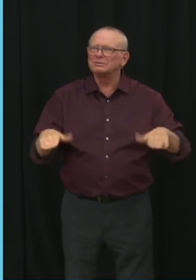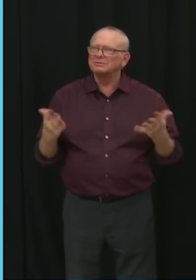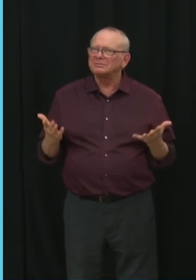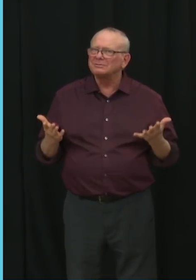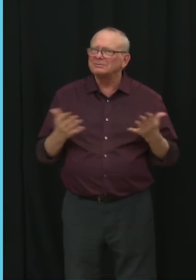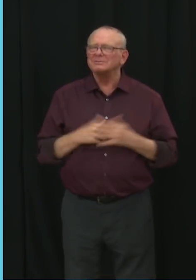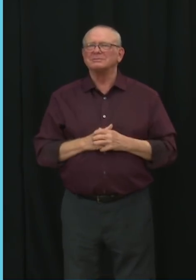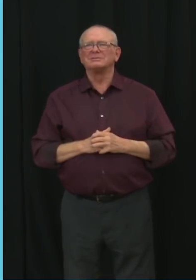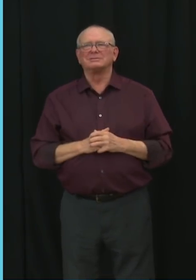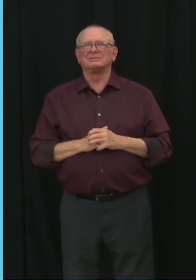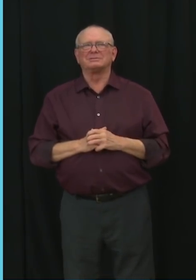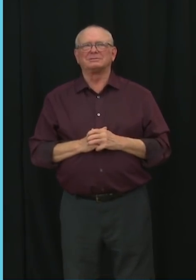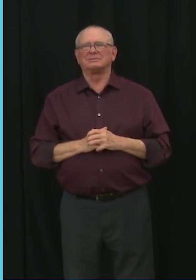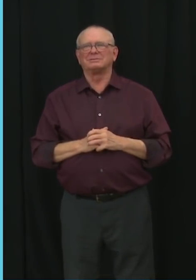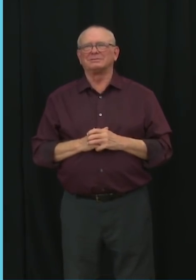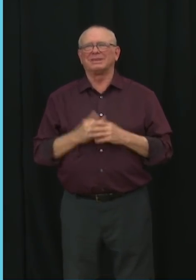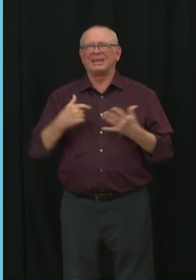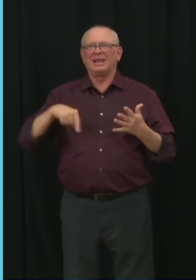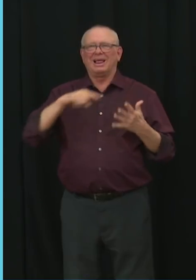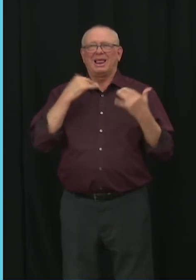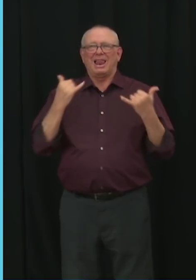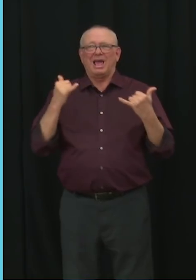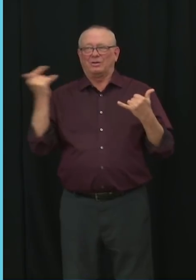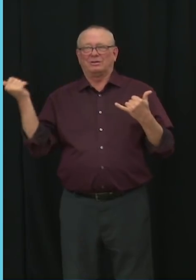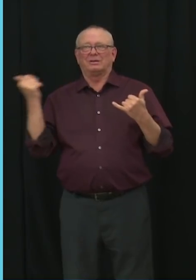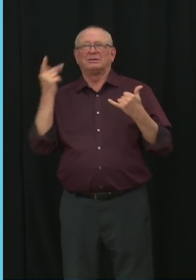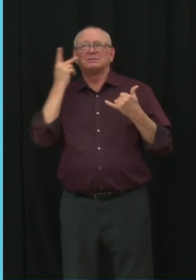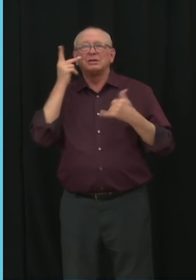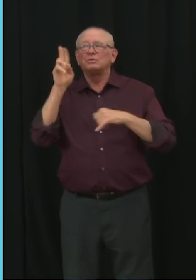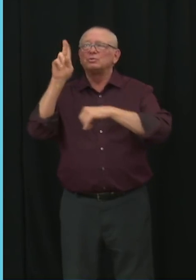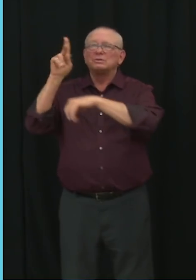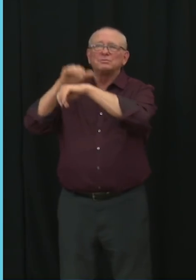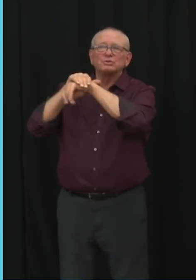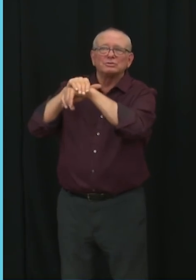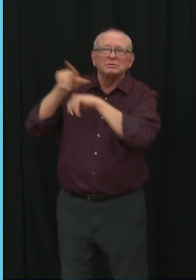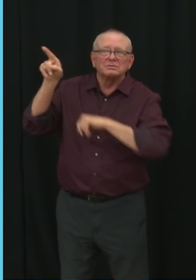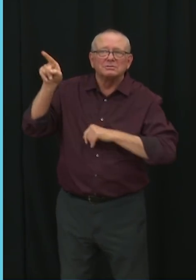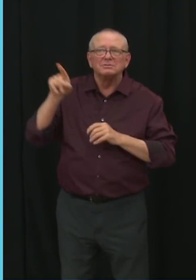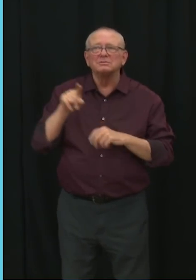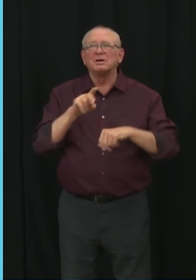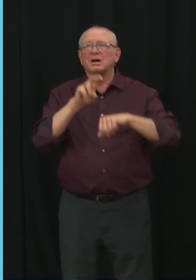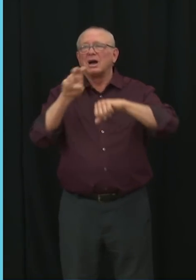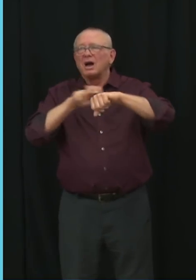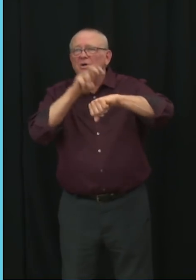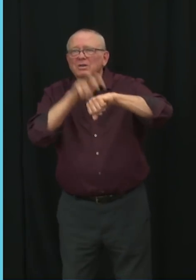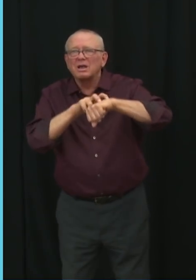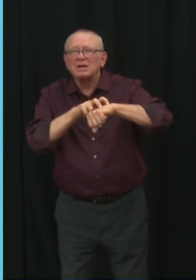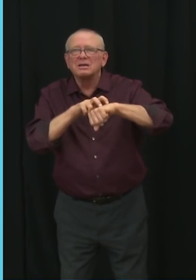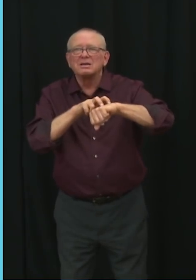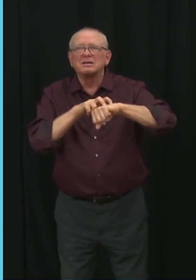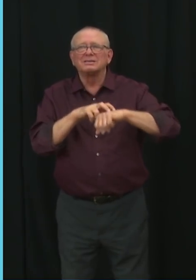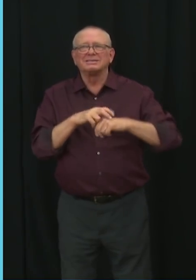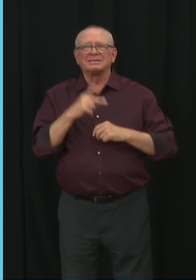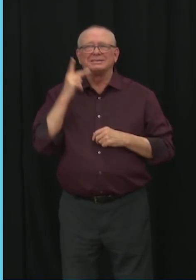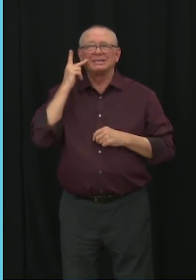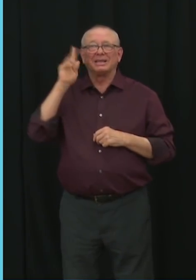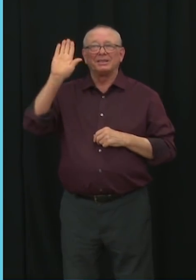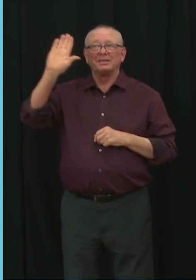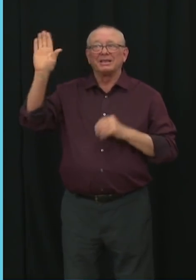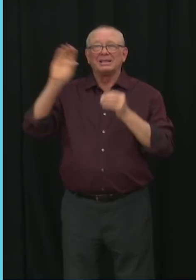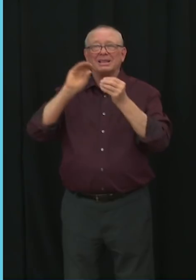UK, and also we see in trends in Ireland that the numbers are still trending down in terms of